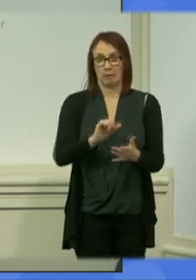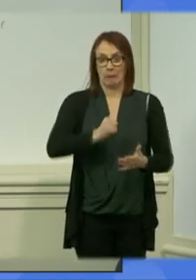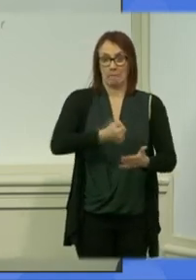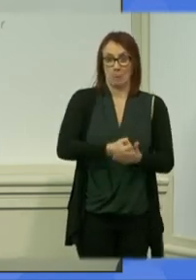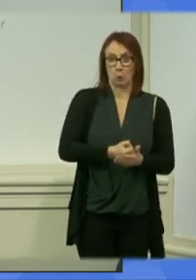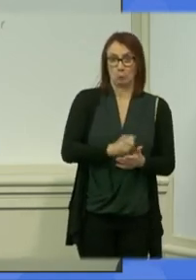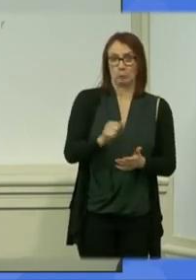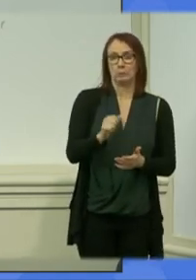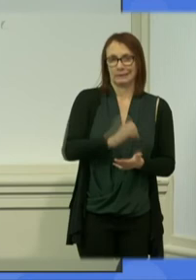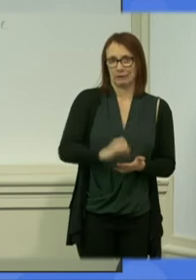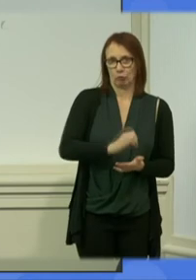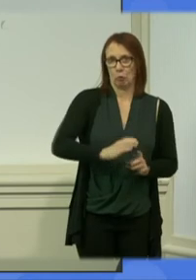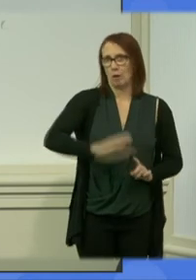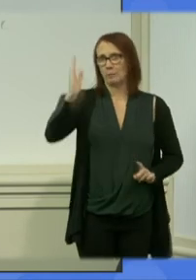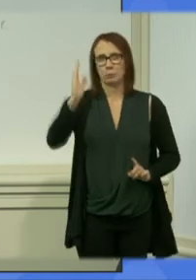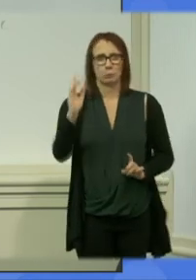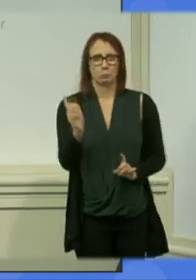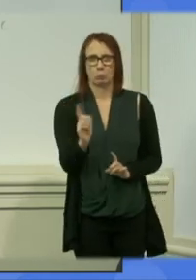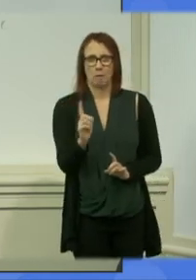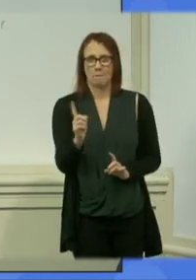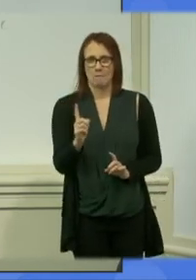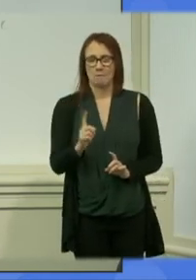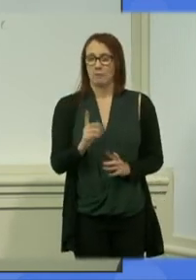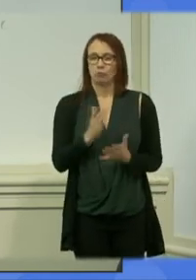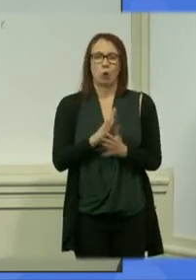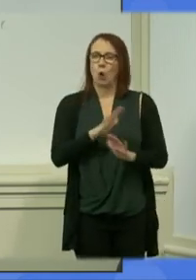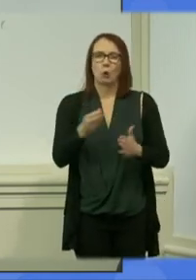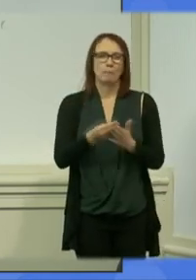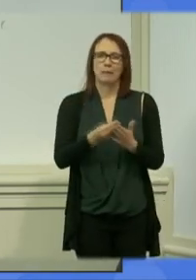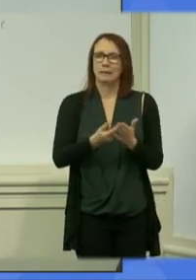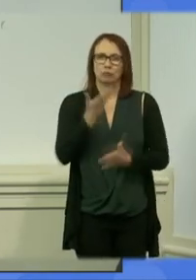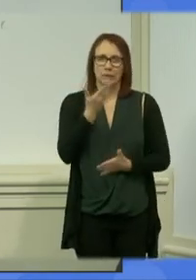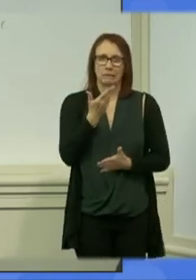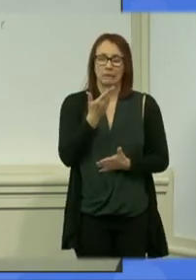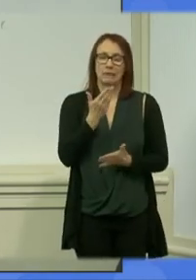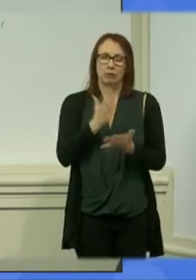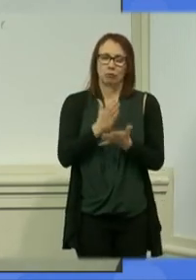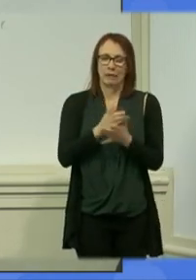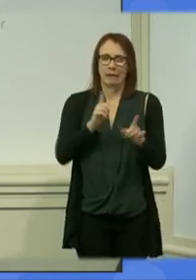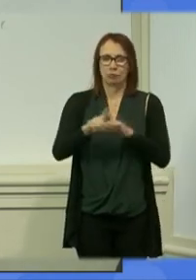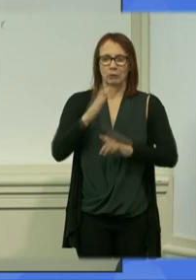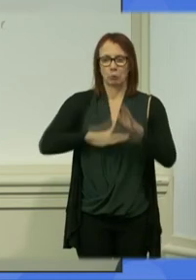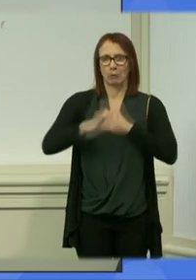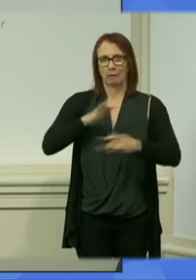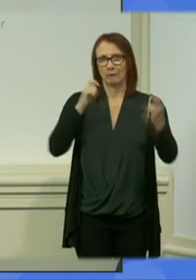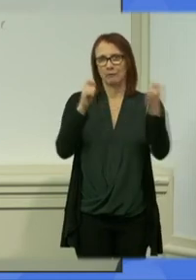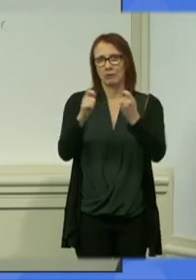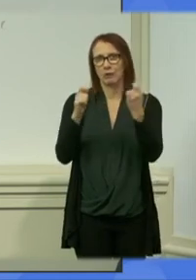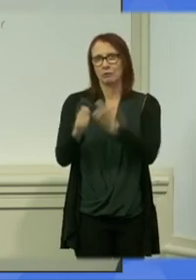stuff in the land in the next few years. So it's not a money raiser. It's a please behave differently